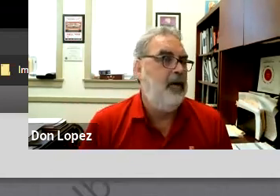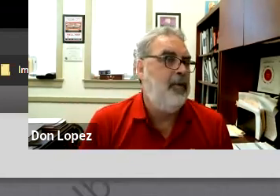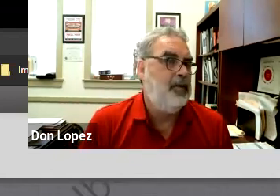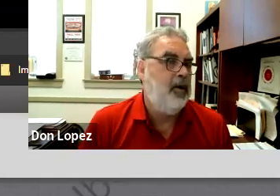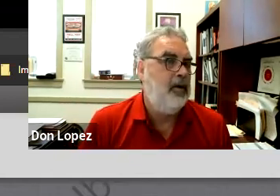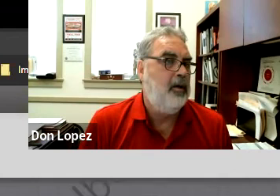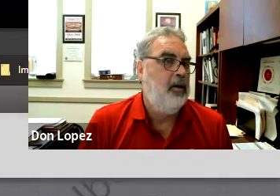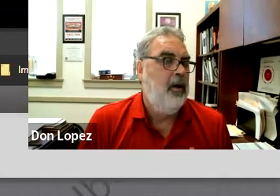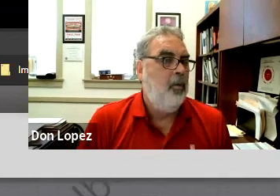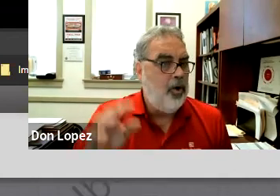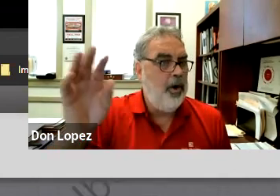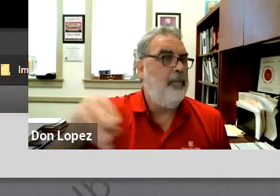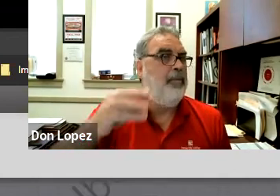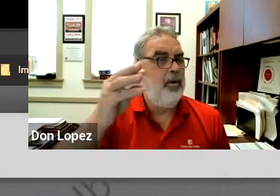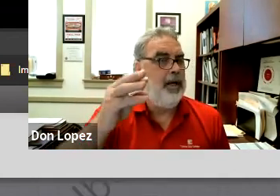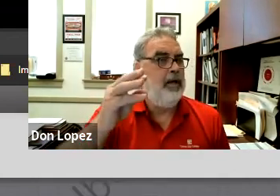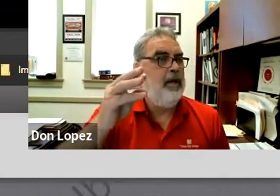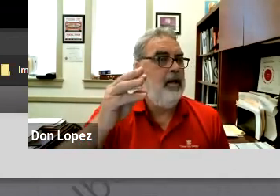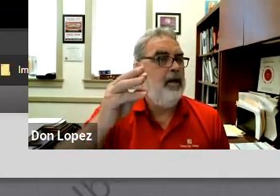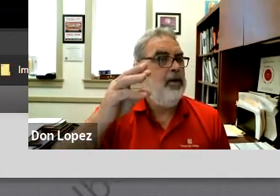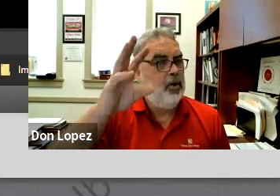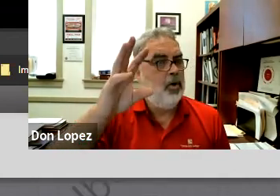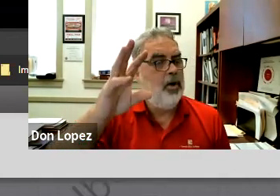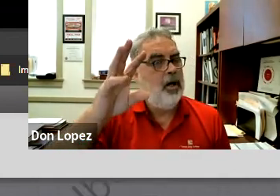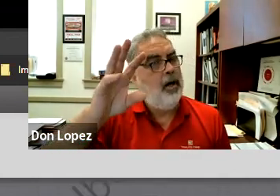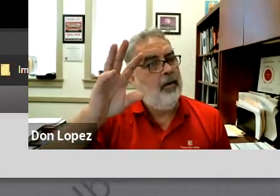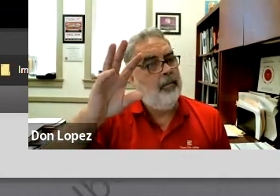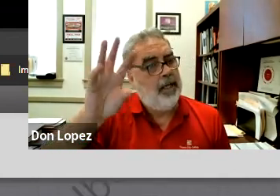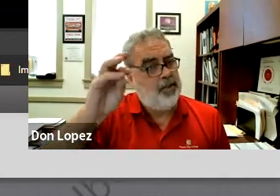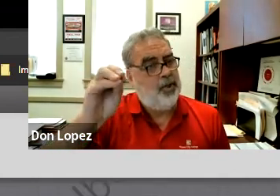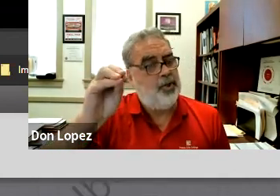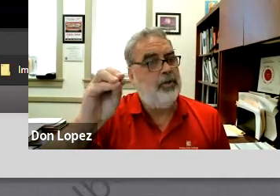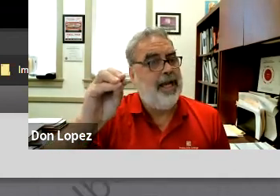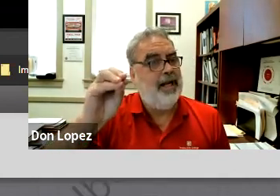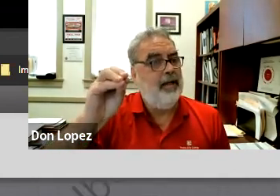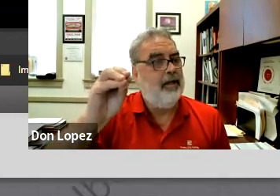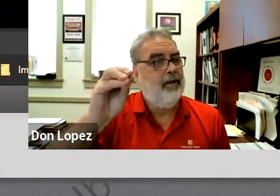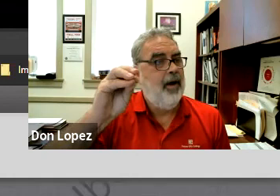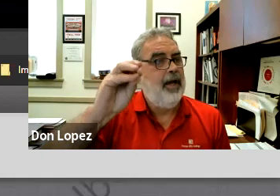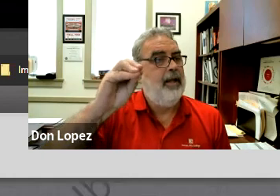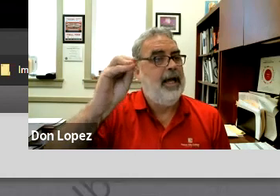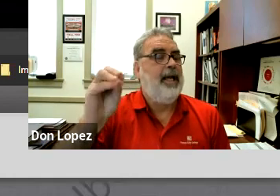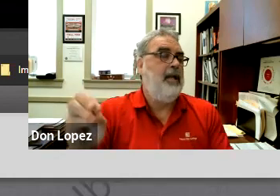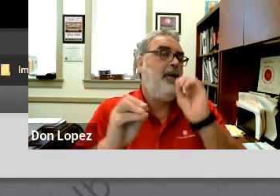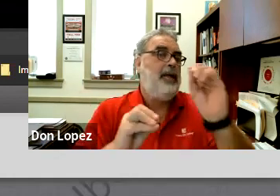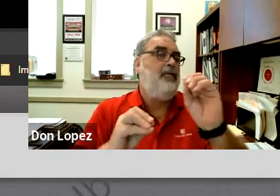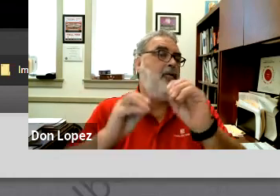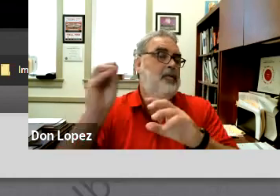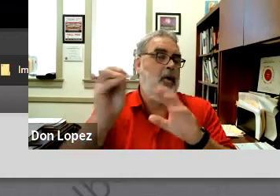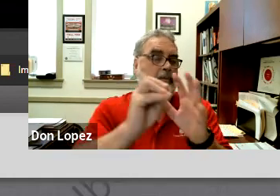this environment as well. We're going to pull in your institutional data. Right? That data